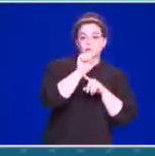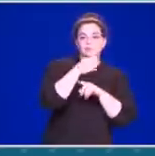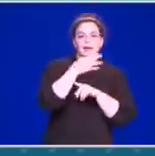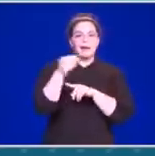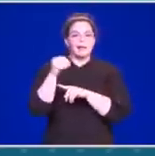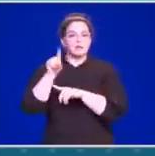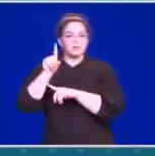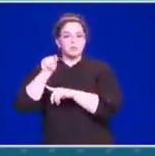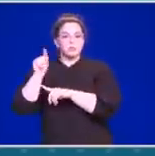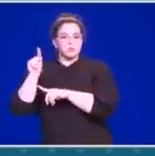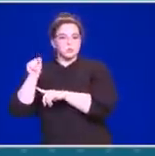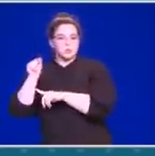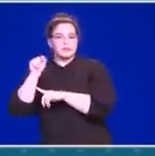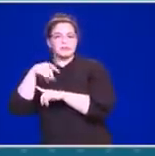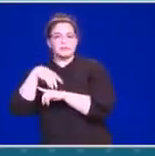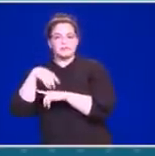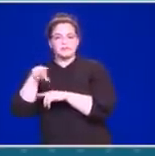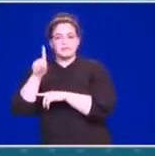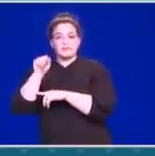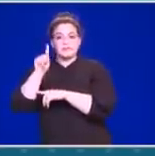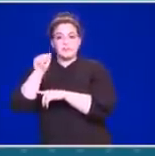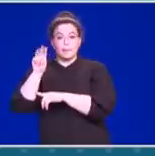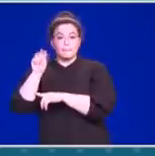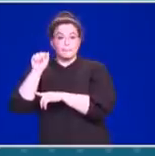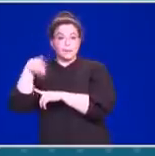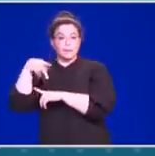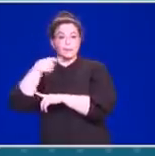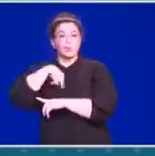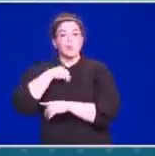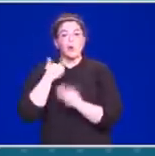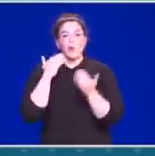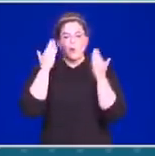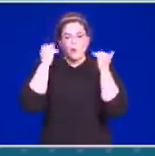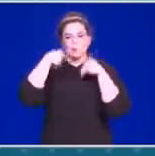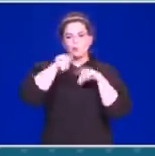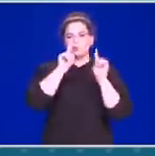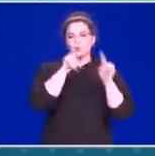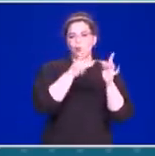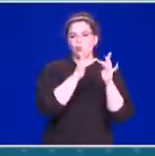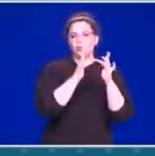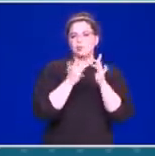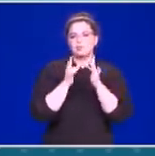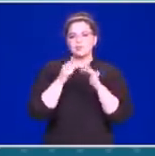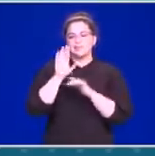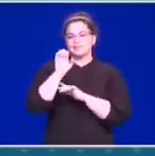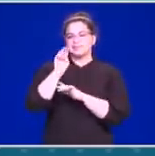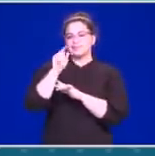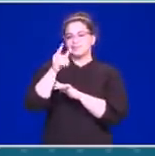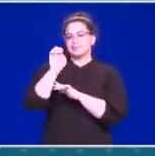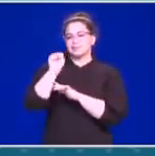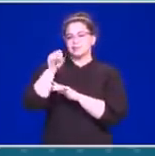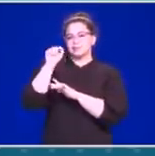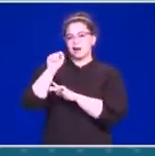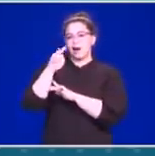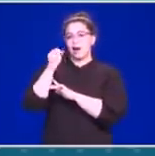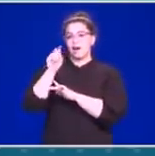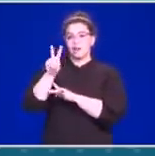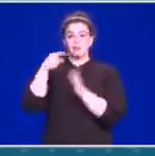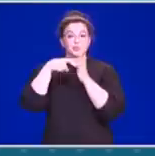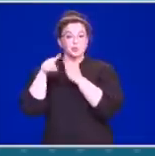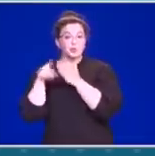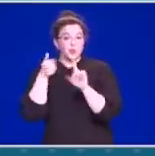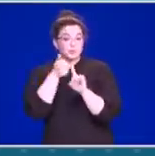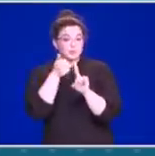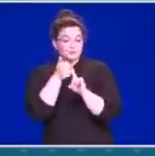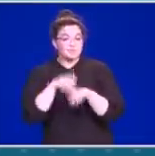map. We hope you go to census.gov to further explore the data for your community. By September of